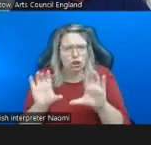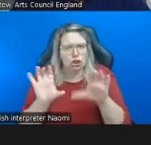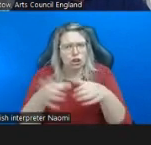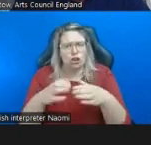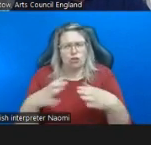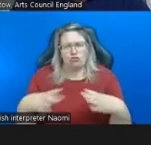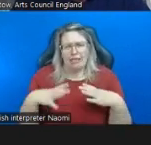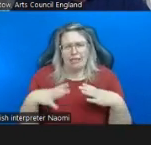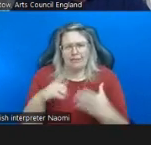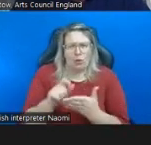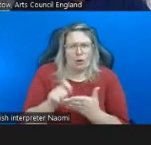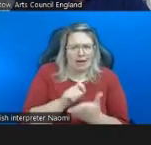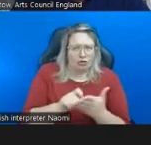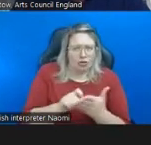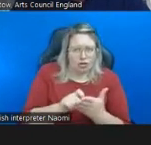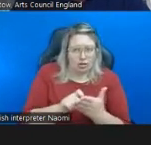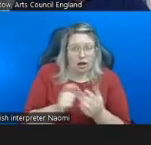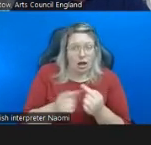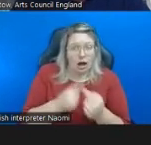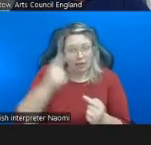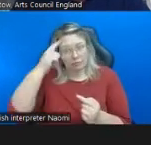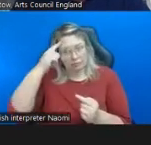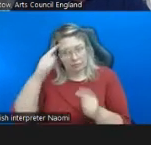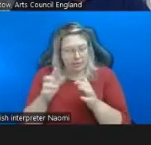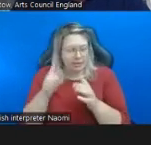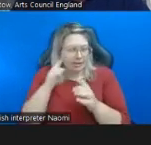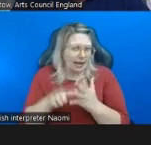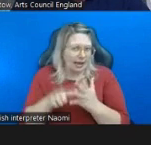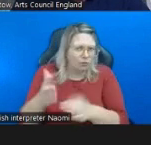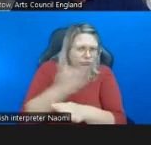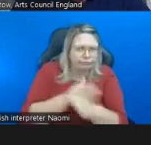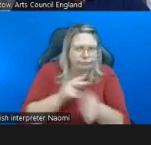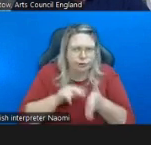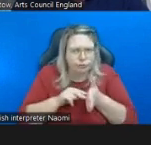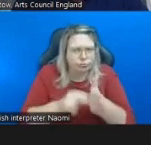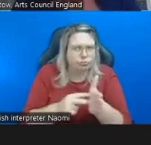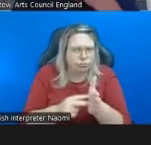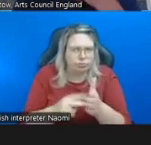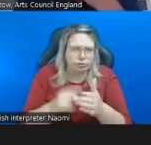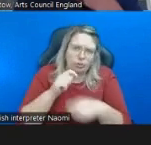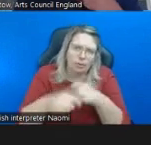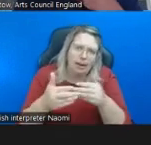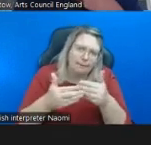plans are afoot in many, many places to think about how they can be taken forward.